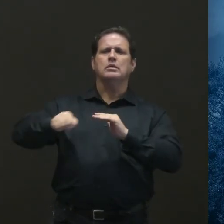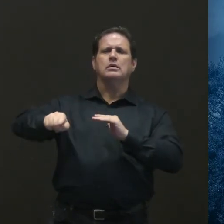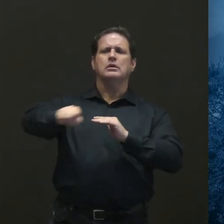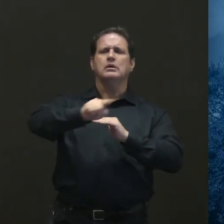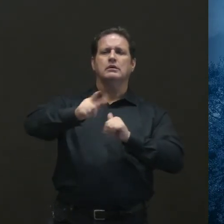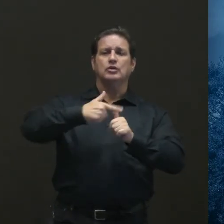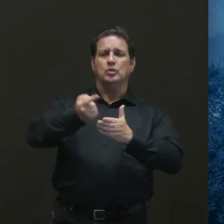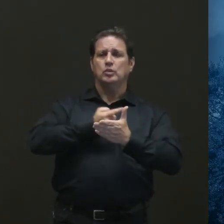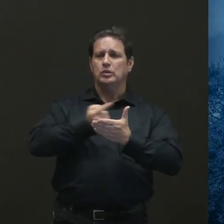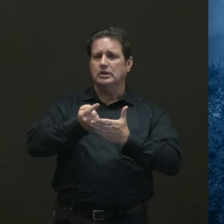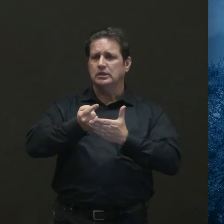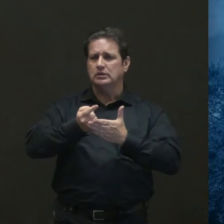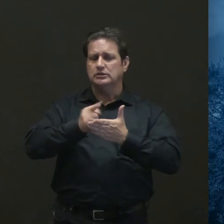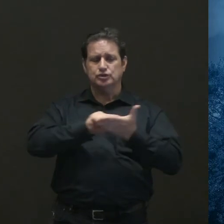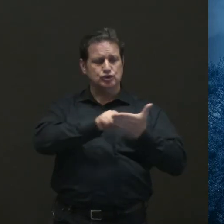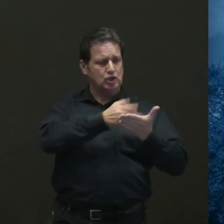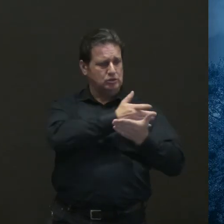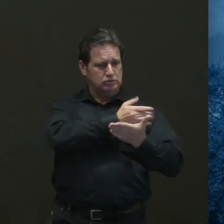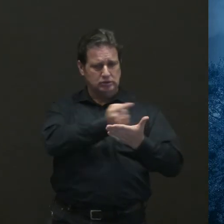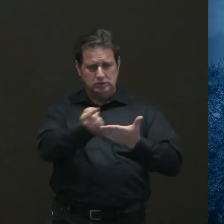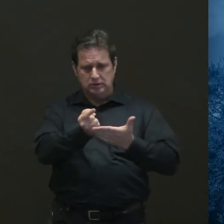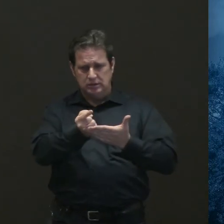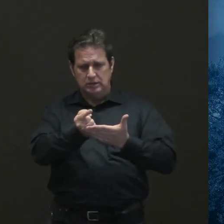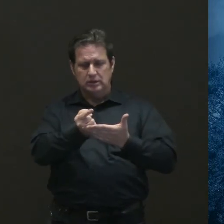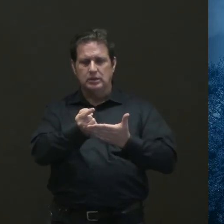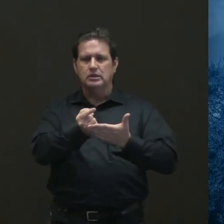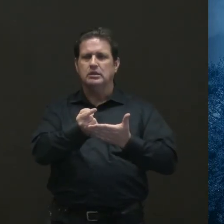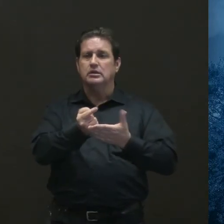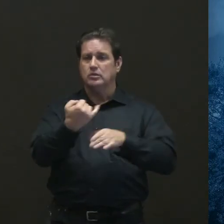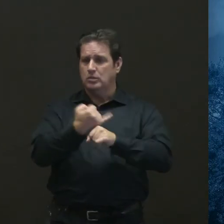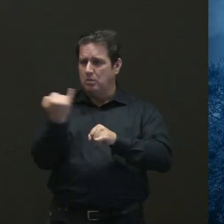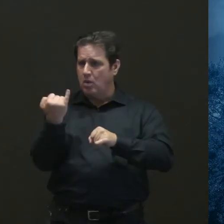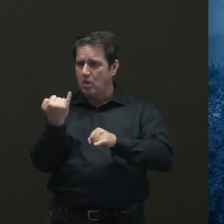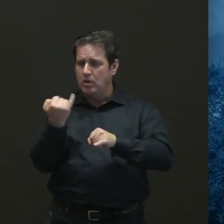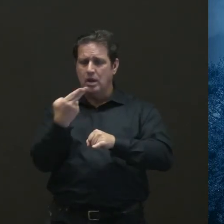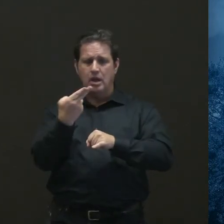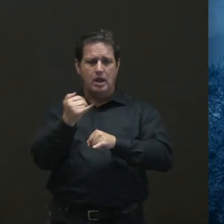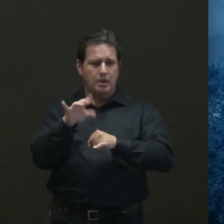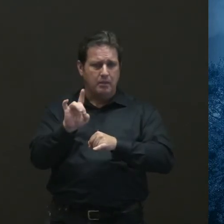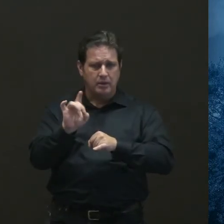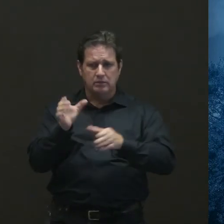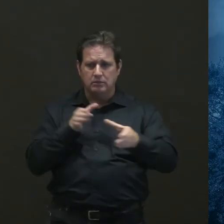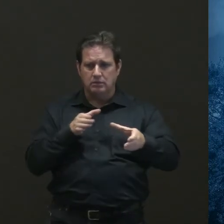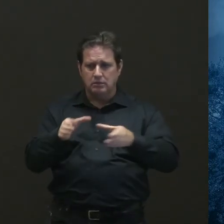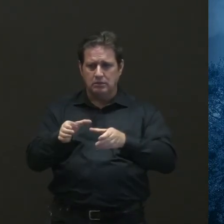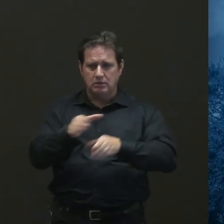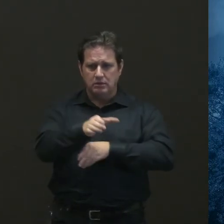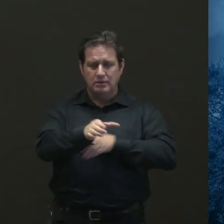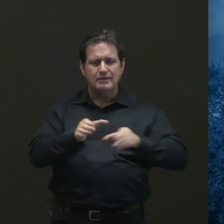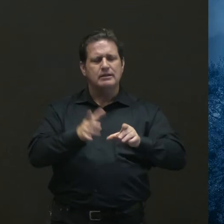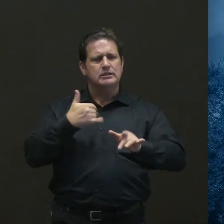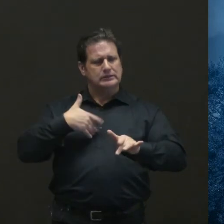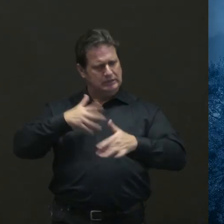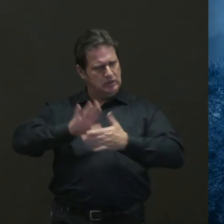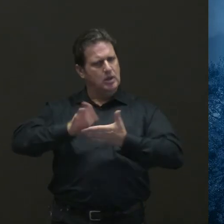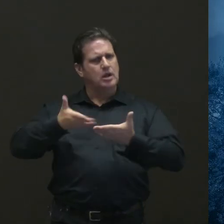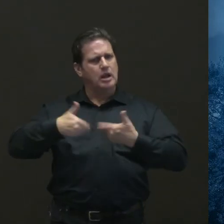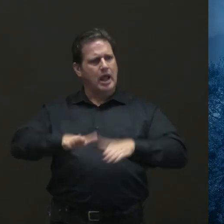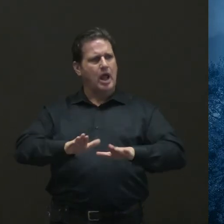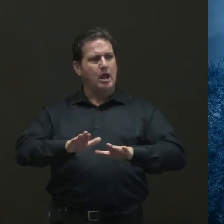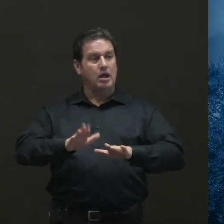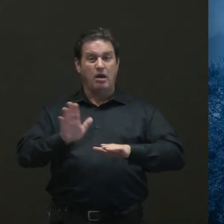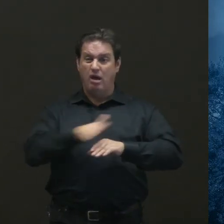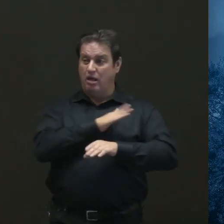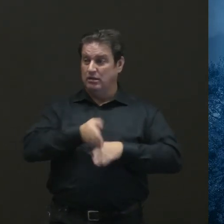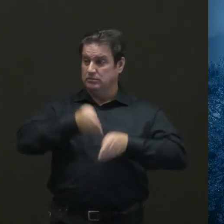first week of districts in hybrid and remote learning models? Are you concerned Delaware is becoming a state where if you want your student to have an